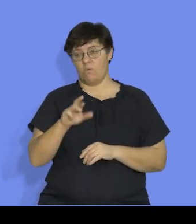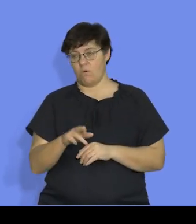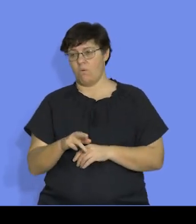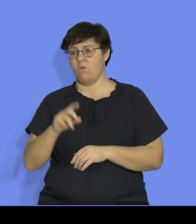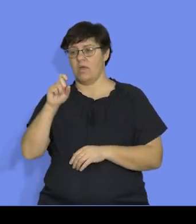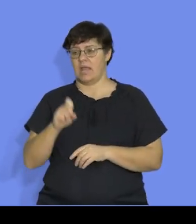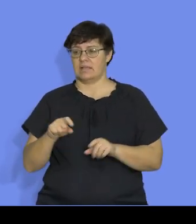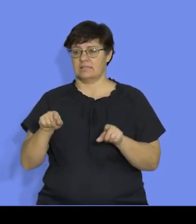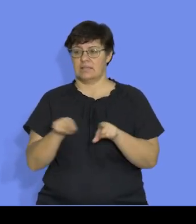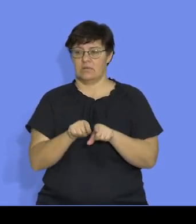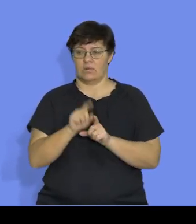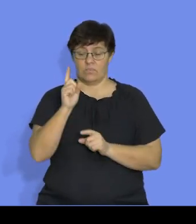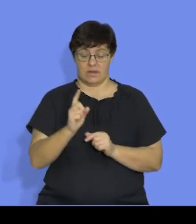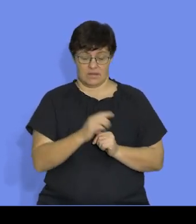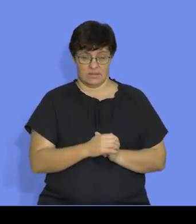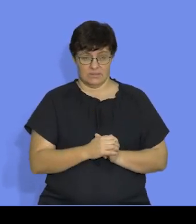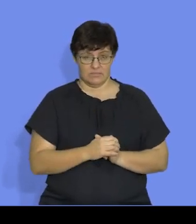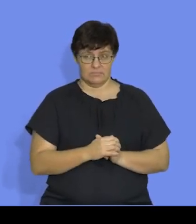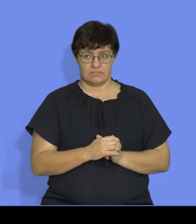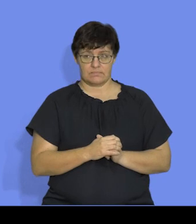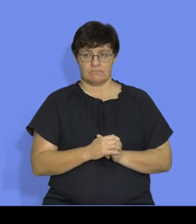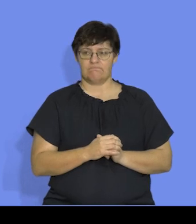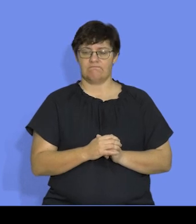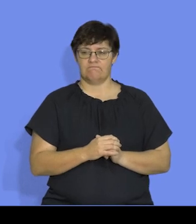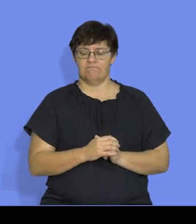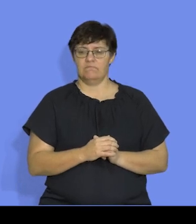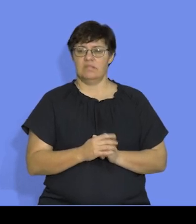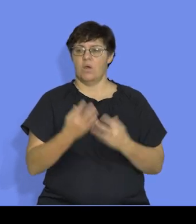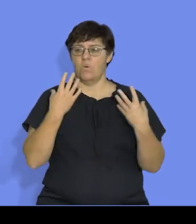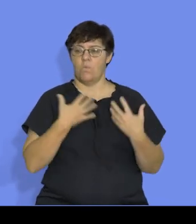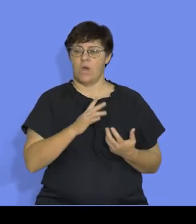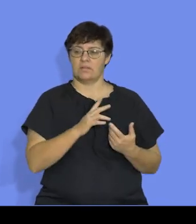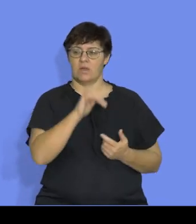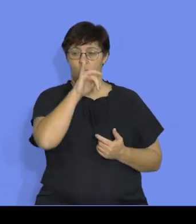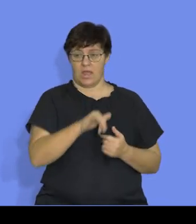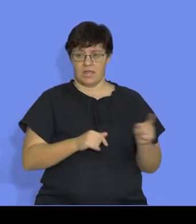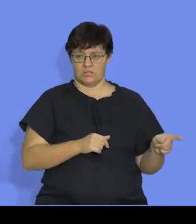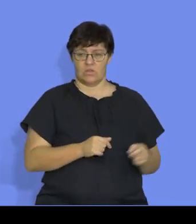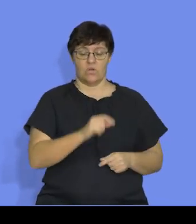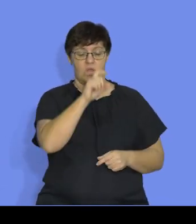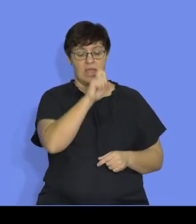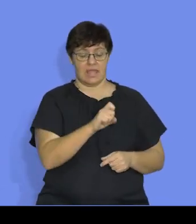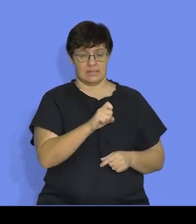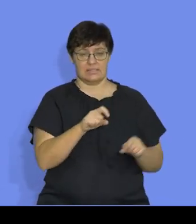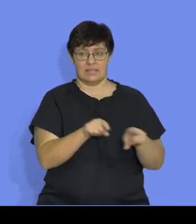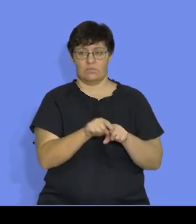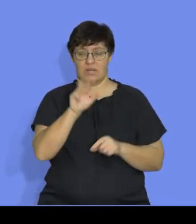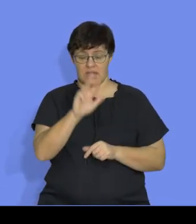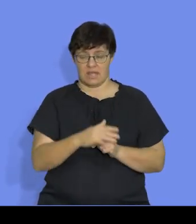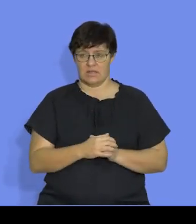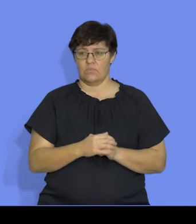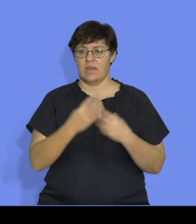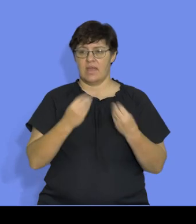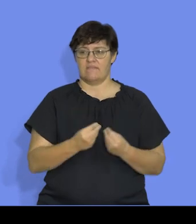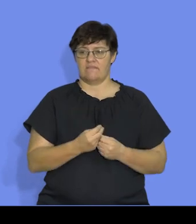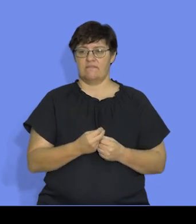is equal to 1. I now just need to find the corresponding y values. So when x is equal to 9, I'm going to have